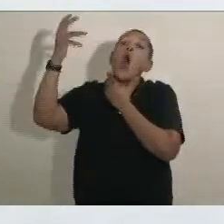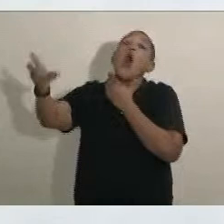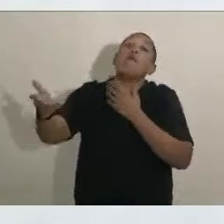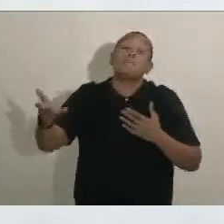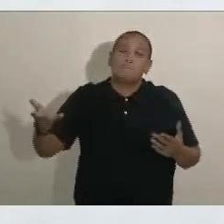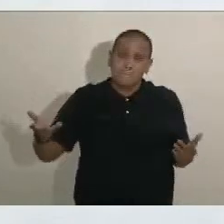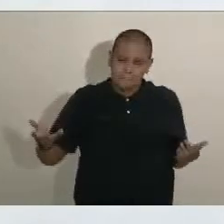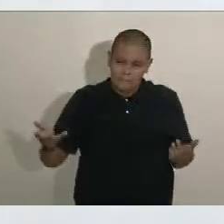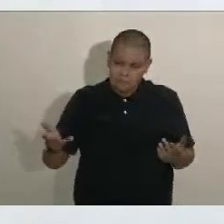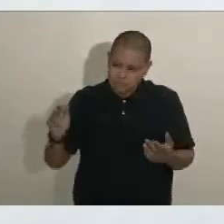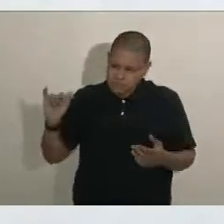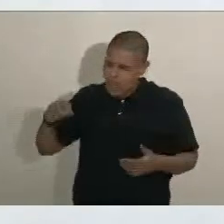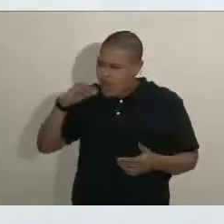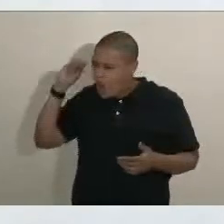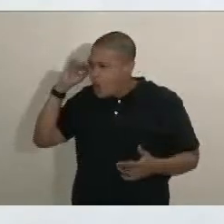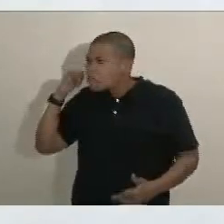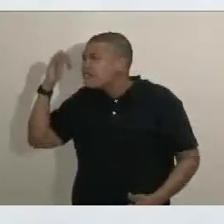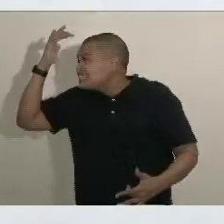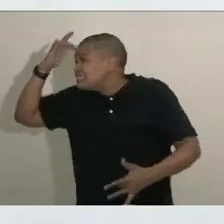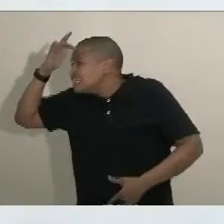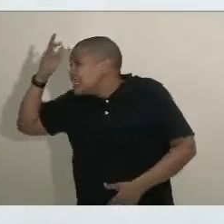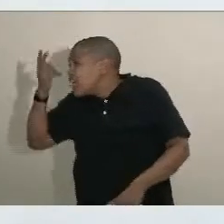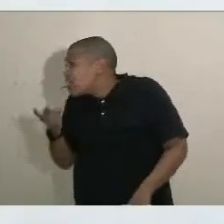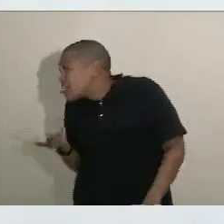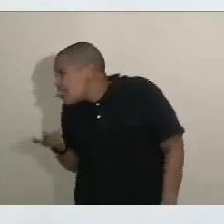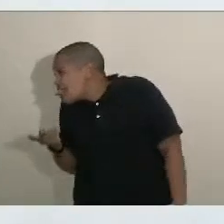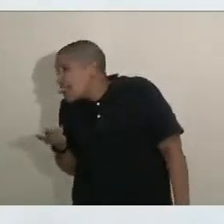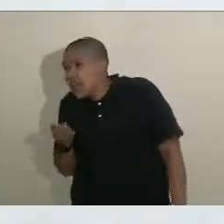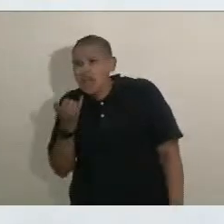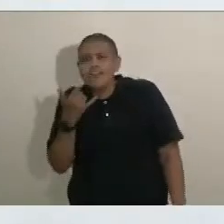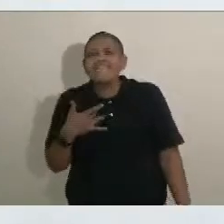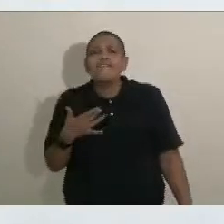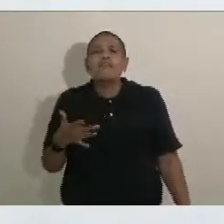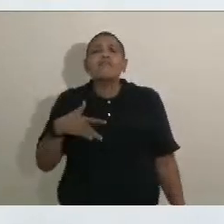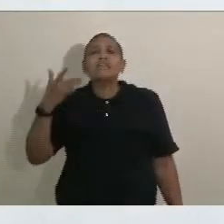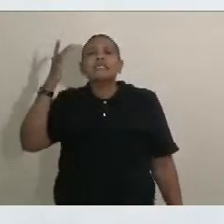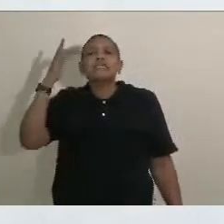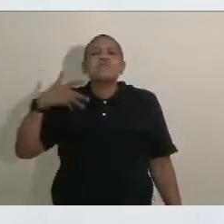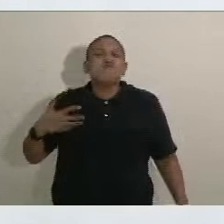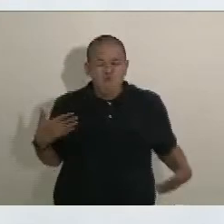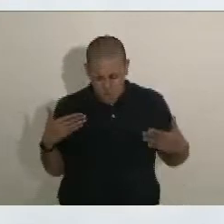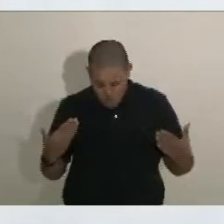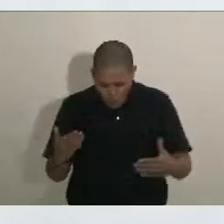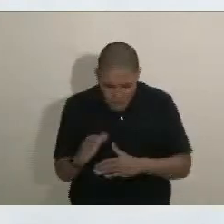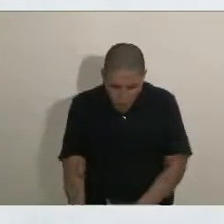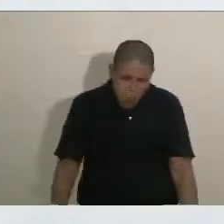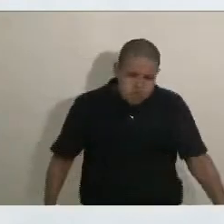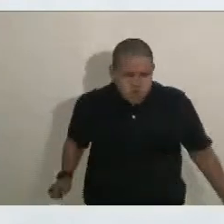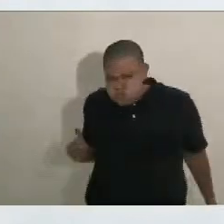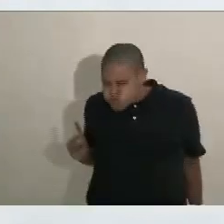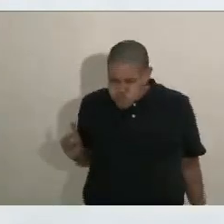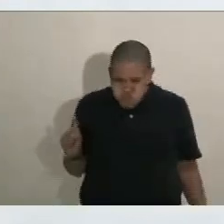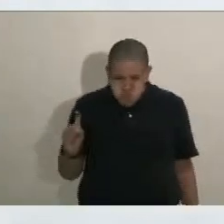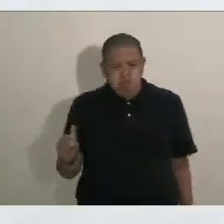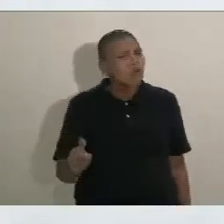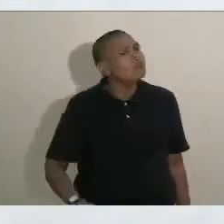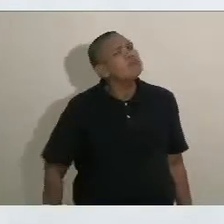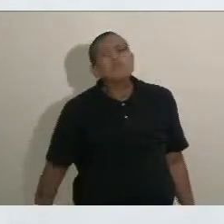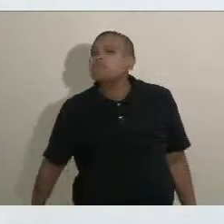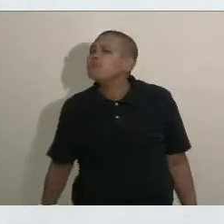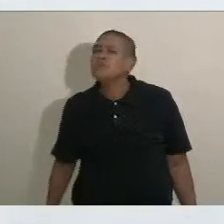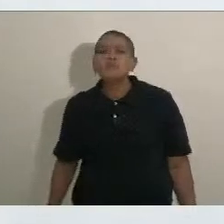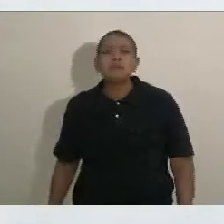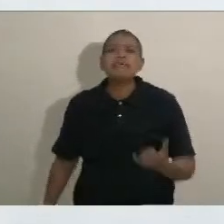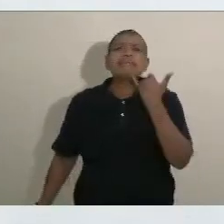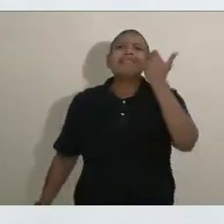to emphasize that latter part about staying home if you're not well, because there are a number of persons in the